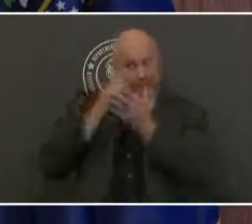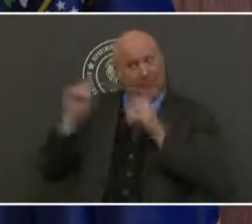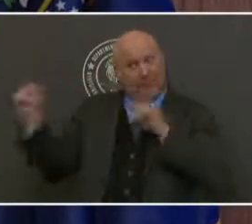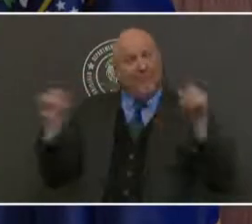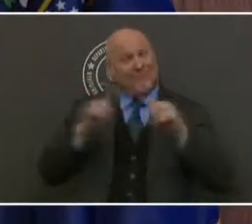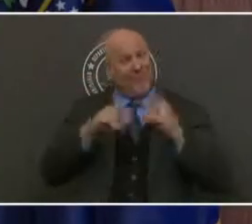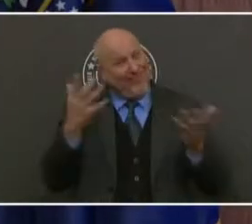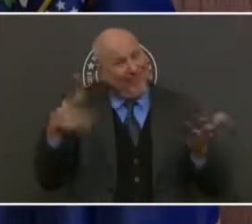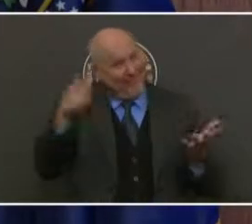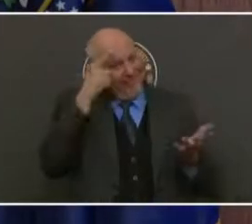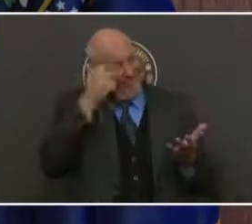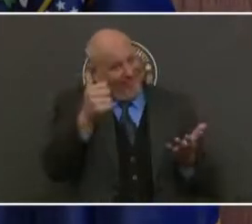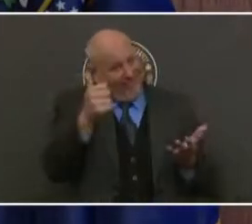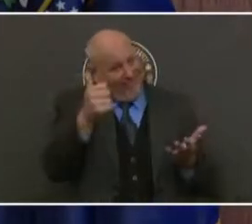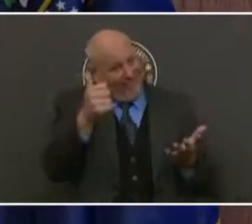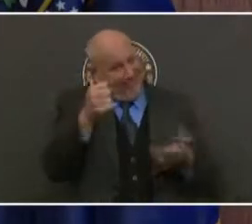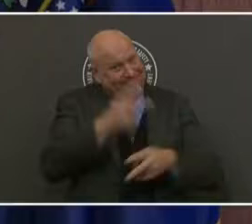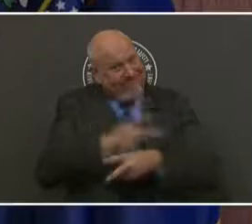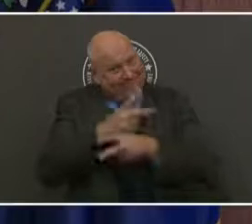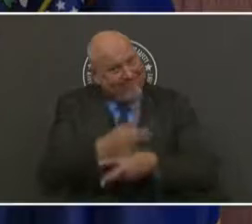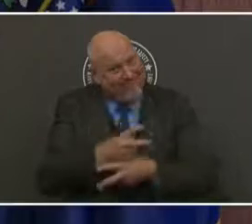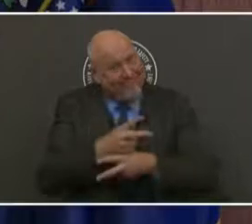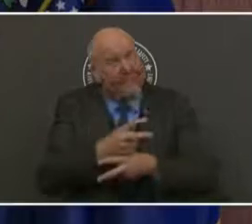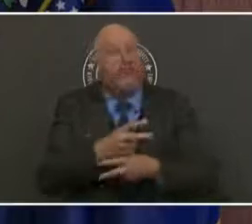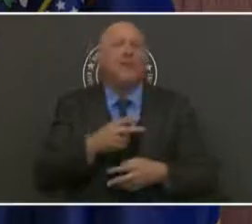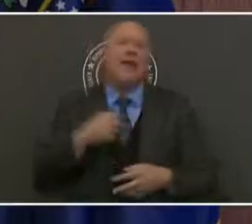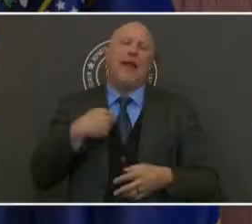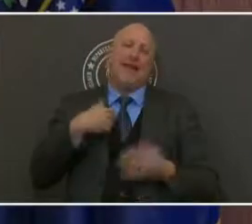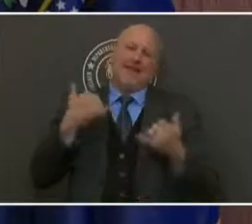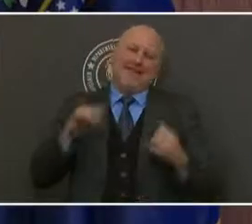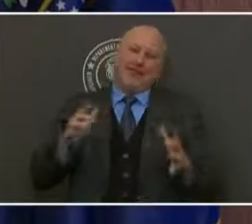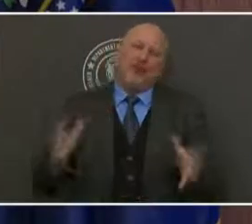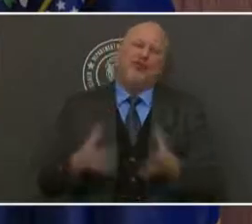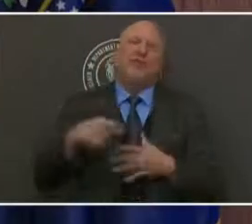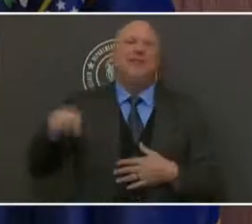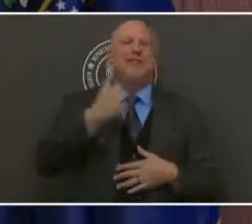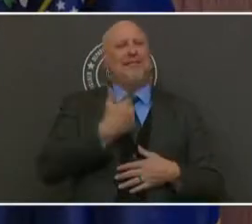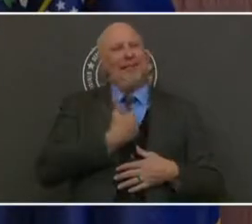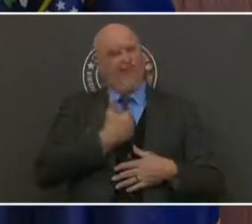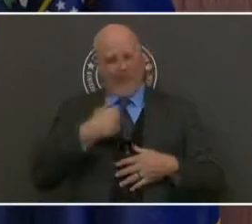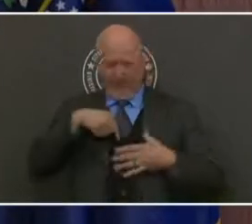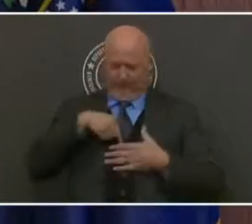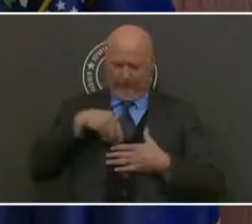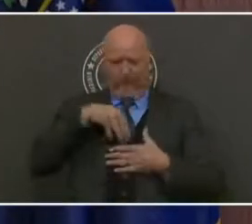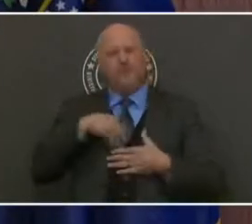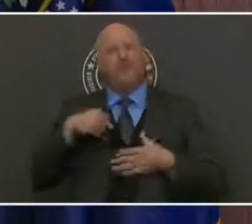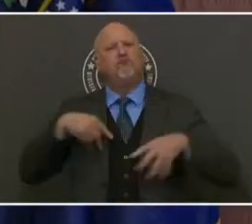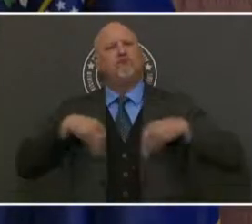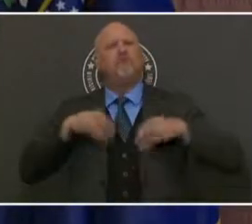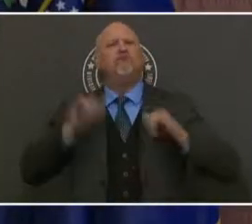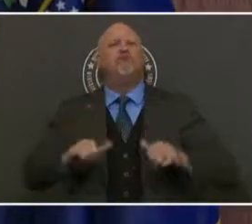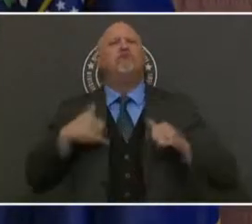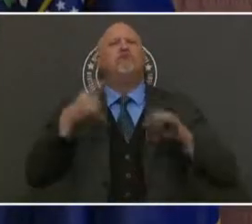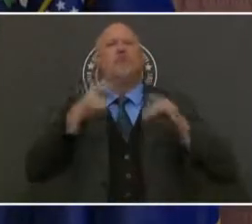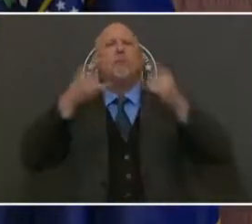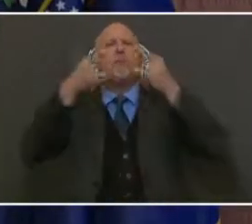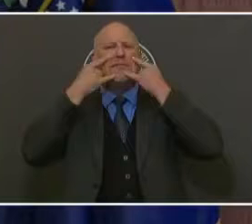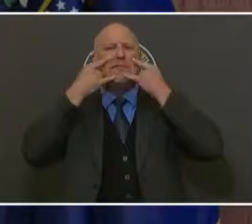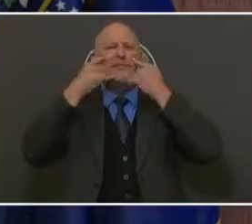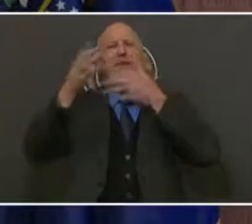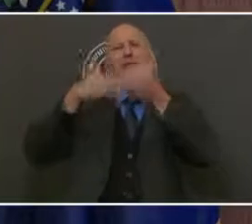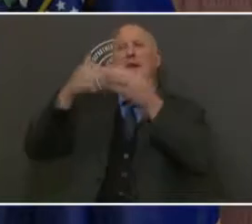to encourage their congregants to wear masks to keep people safe. That's where we are with regards